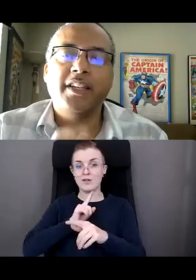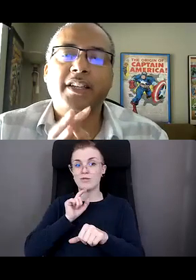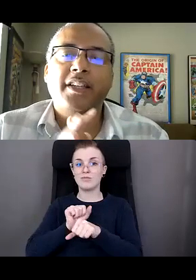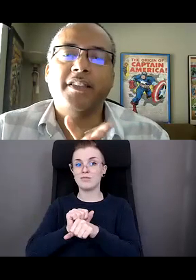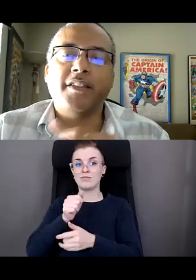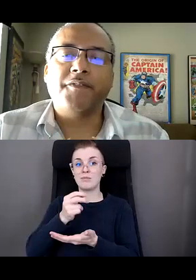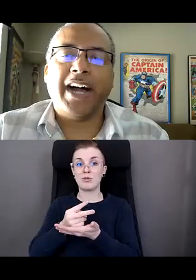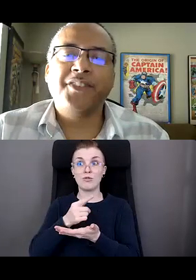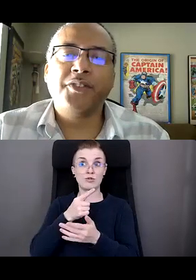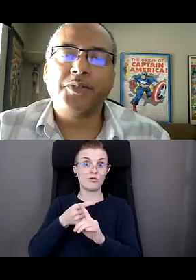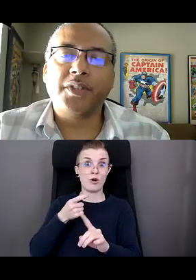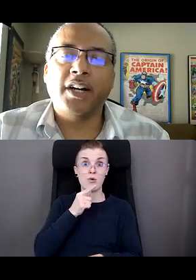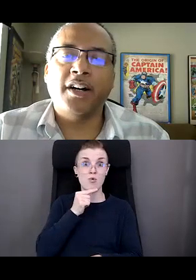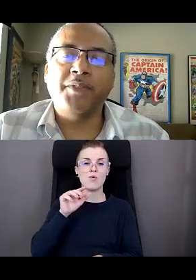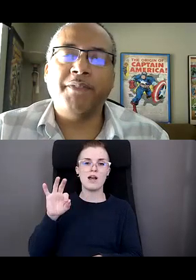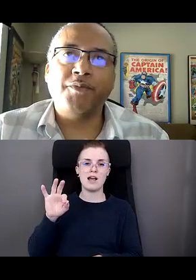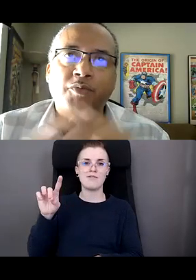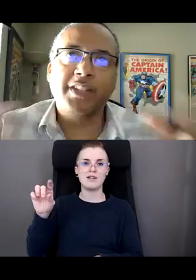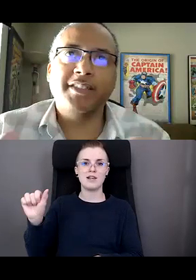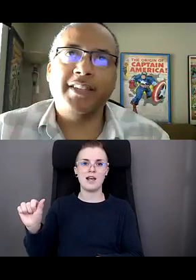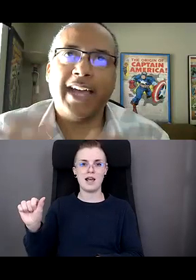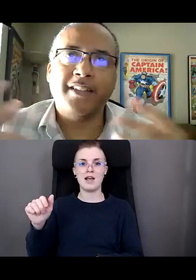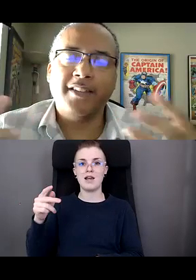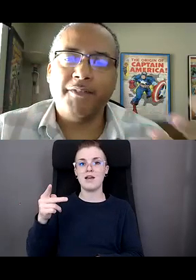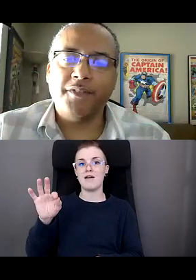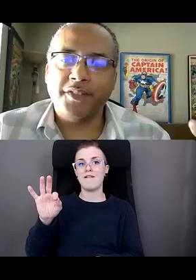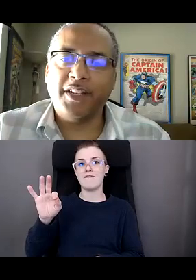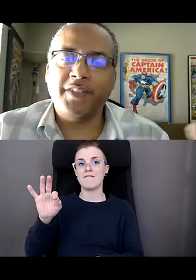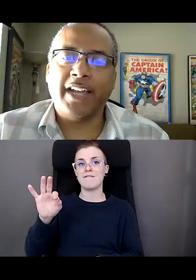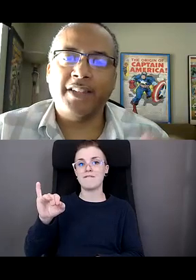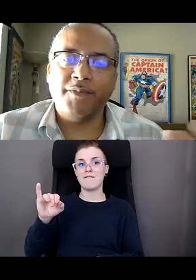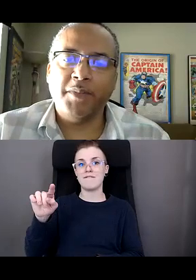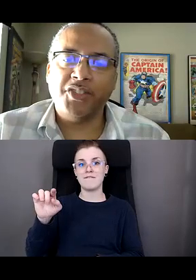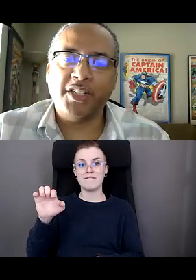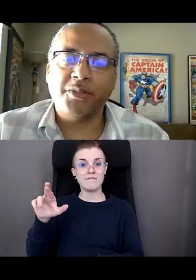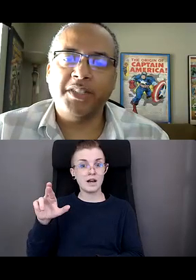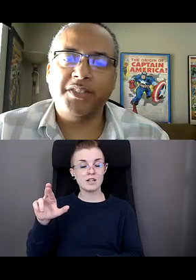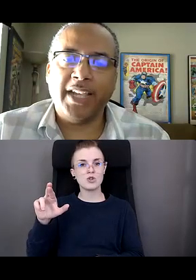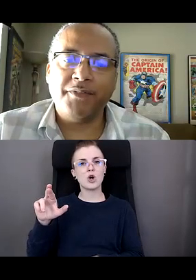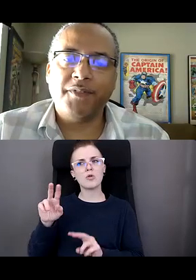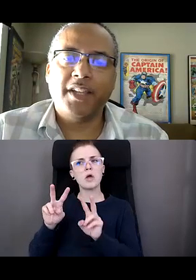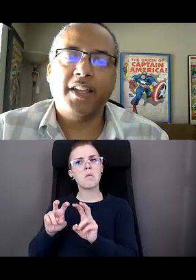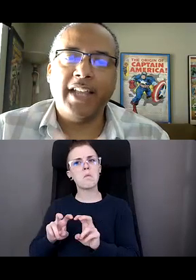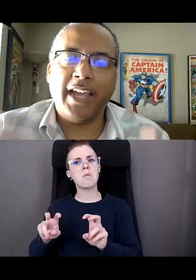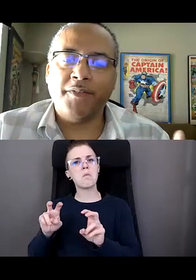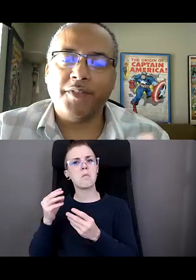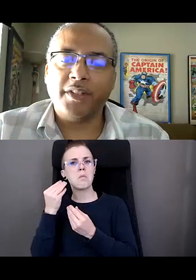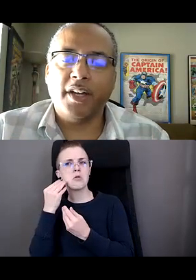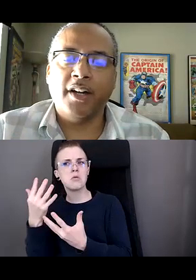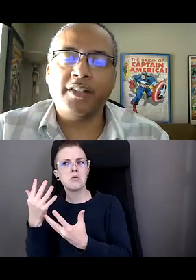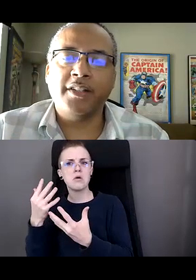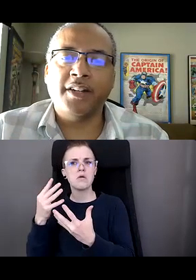FDA. Pfizer's, they've looked at the data, there's enough data, they've been judged to be safe and